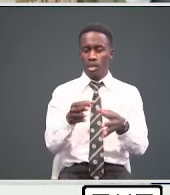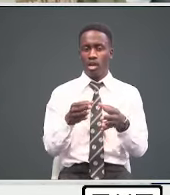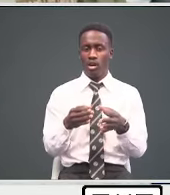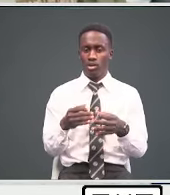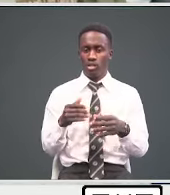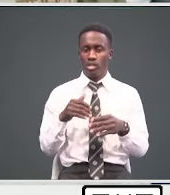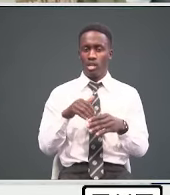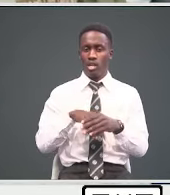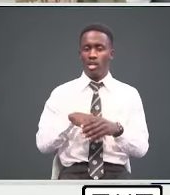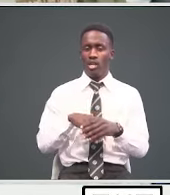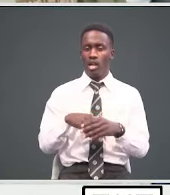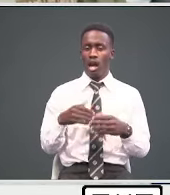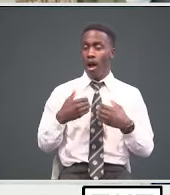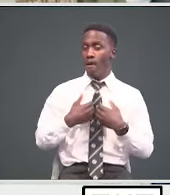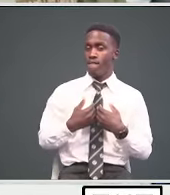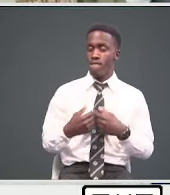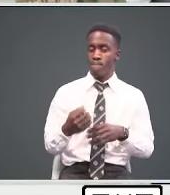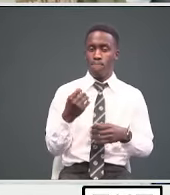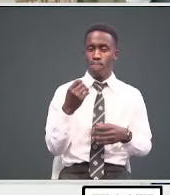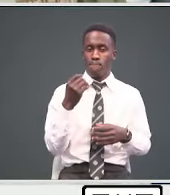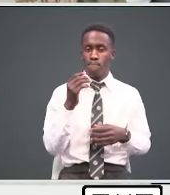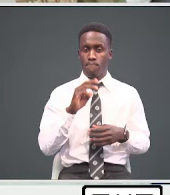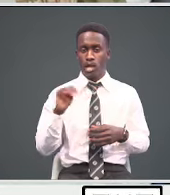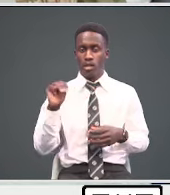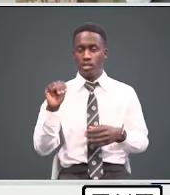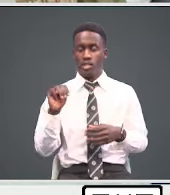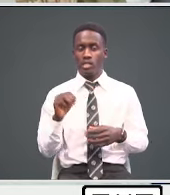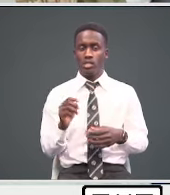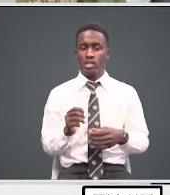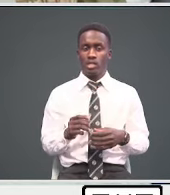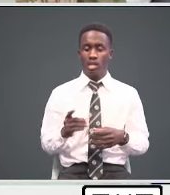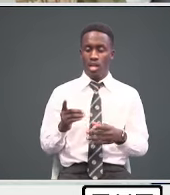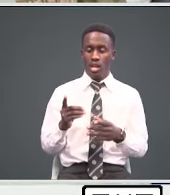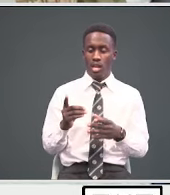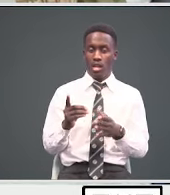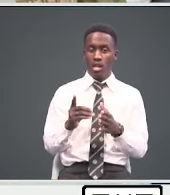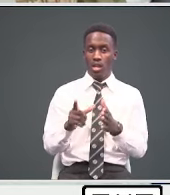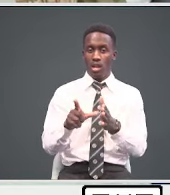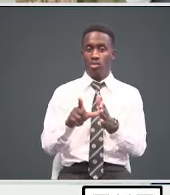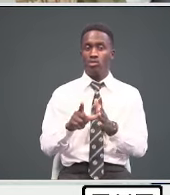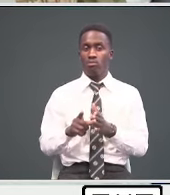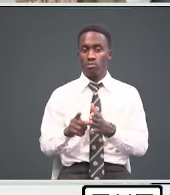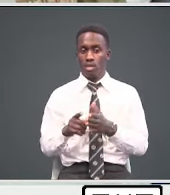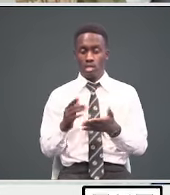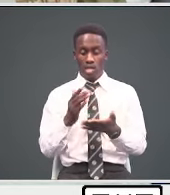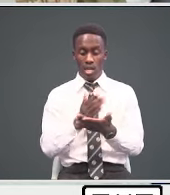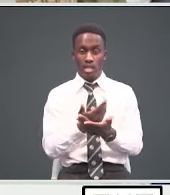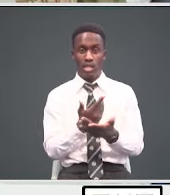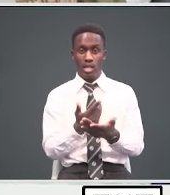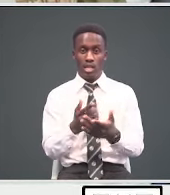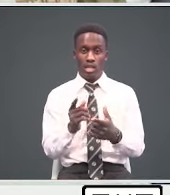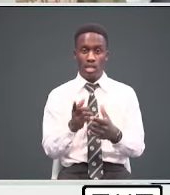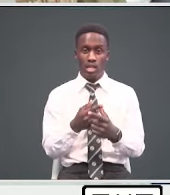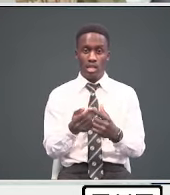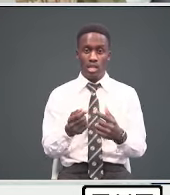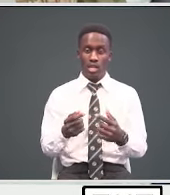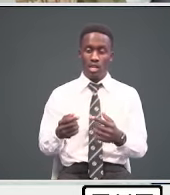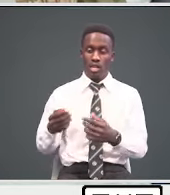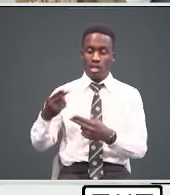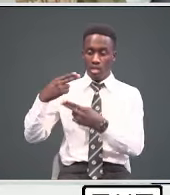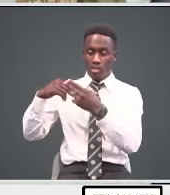the debt will be written off and the transaction history erased, effectively making the money disappear without a